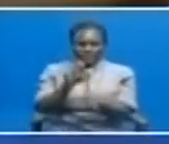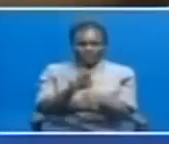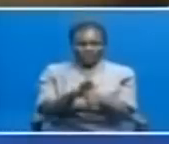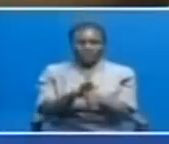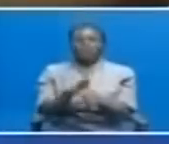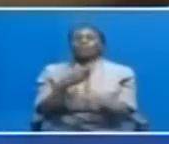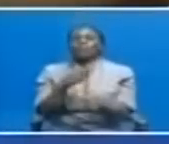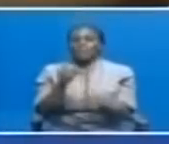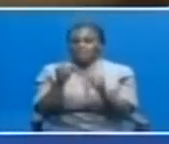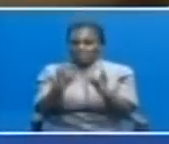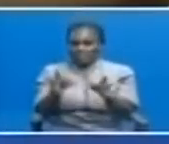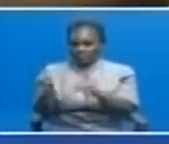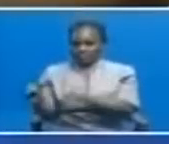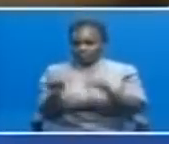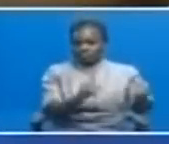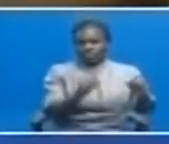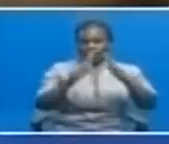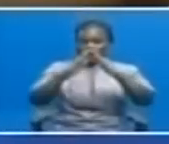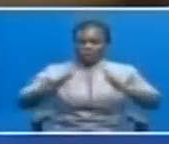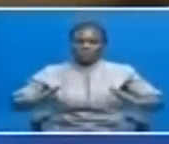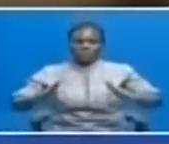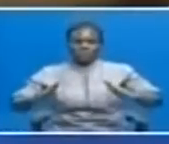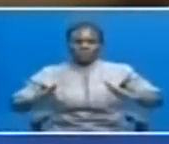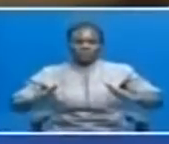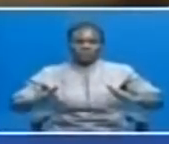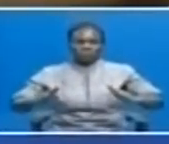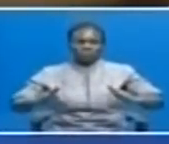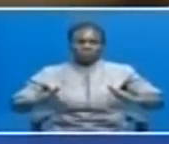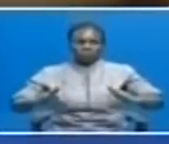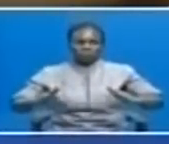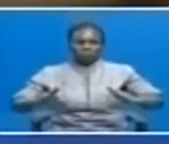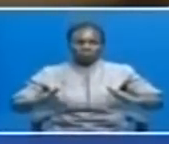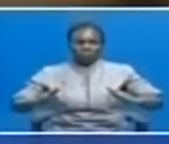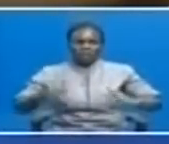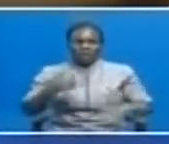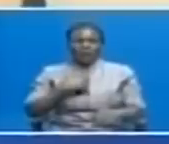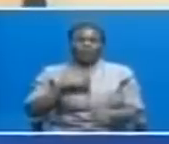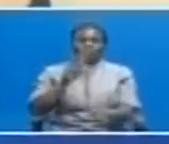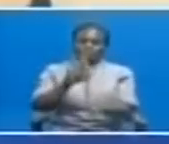were uprooted from our houses, it would mean a lot of